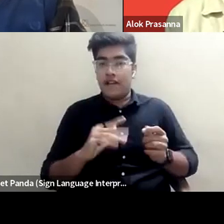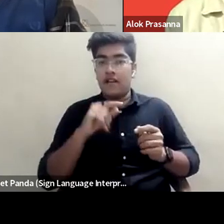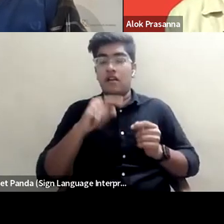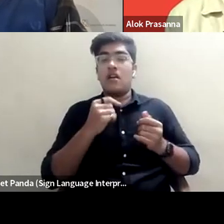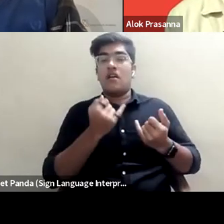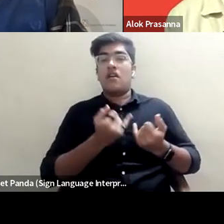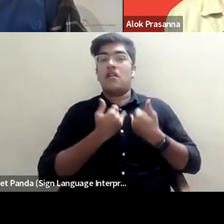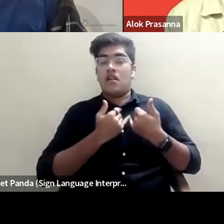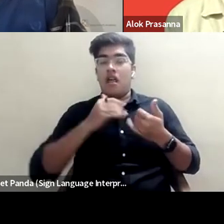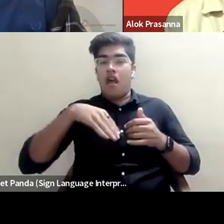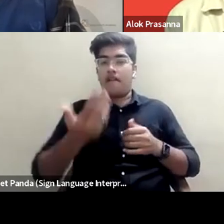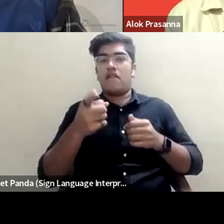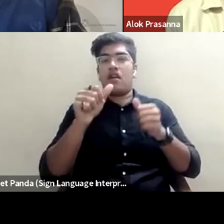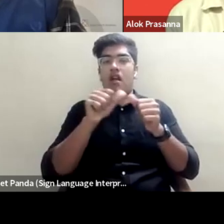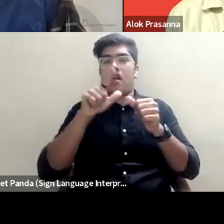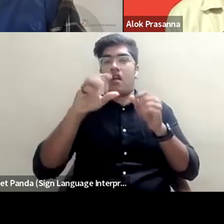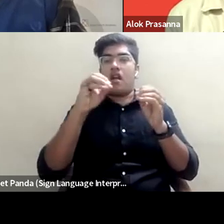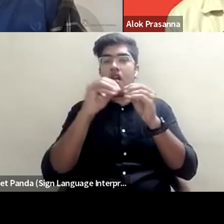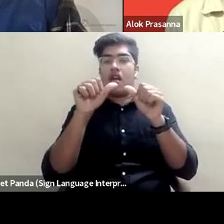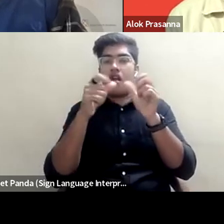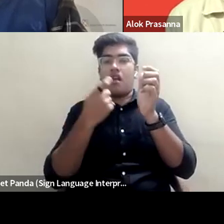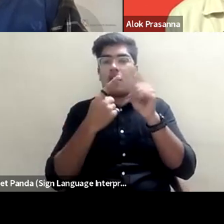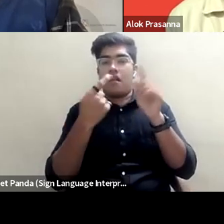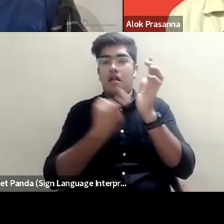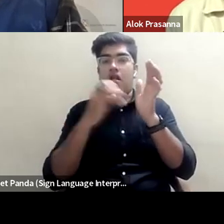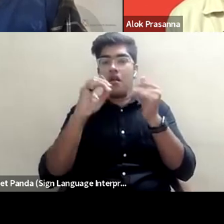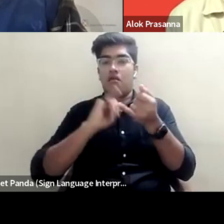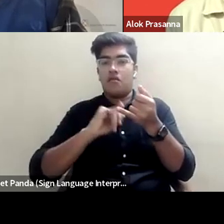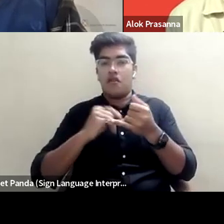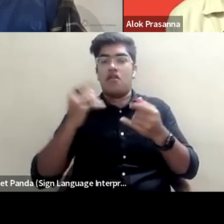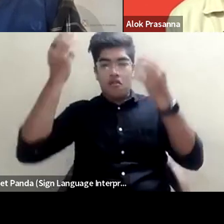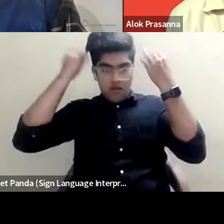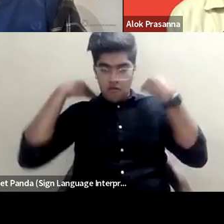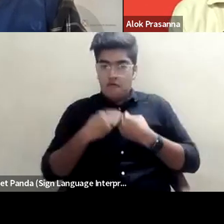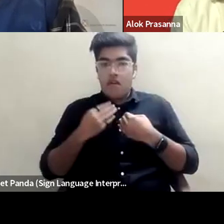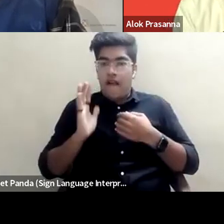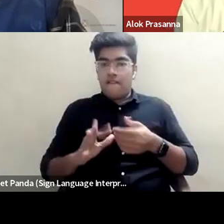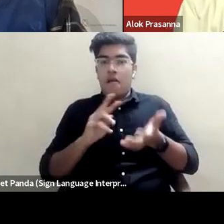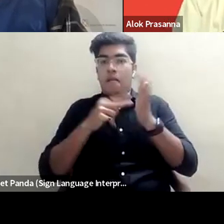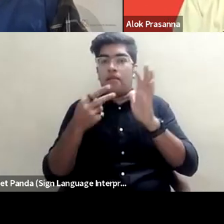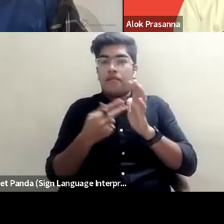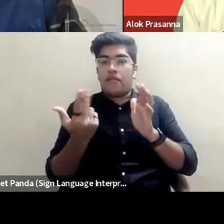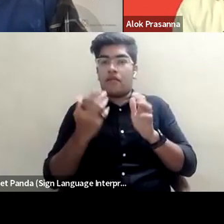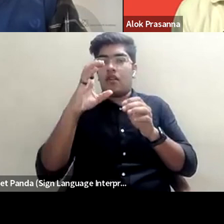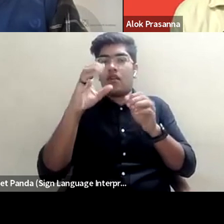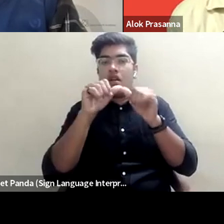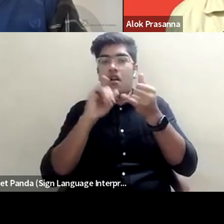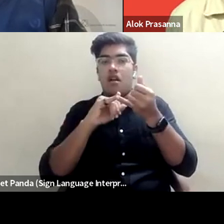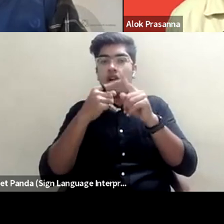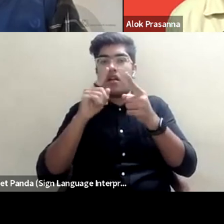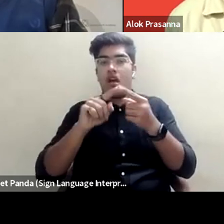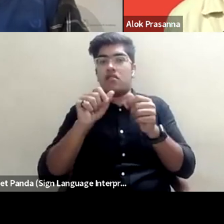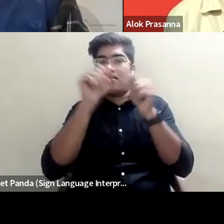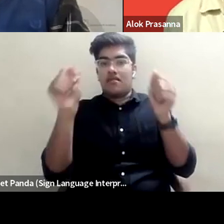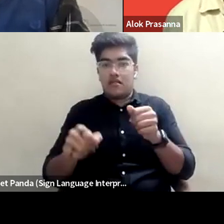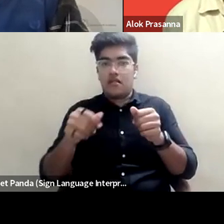albatross around his neck. Yes. We have an albatross. We have the caste system around us.